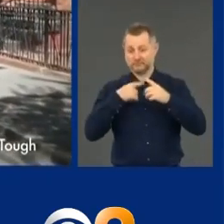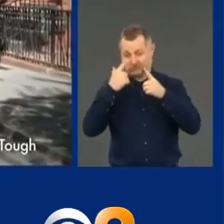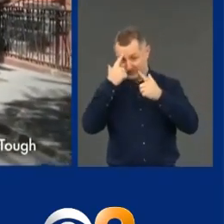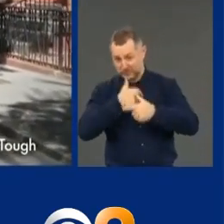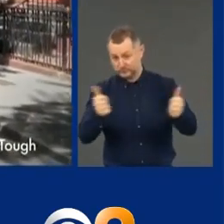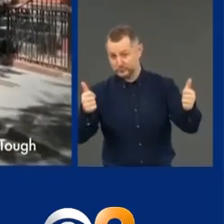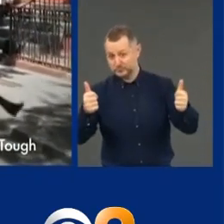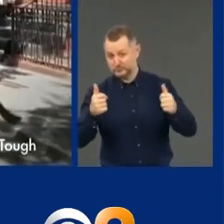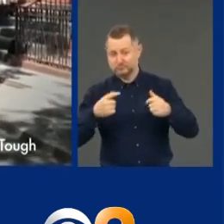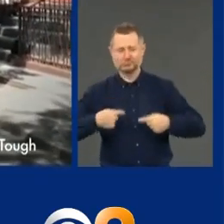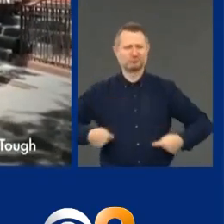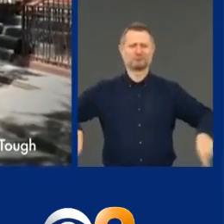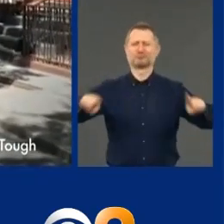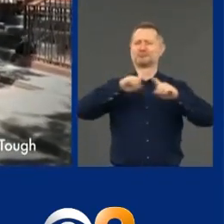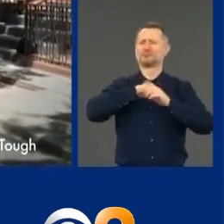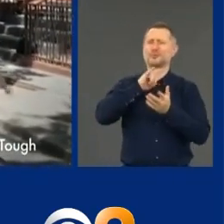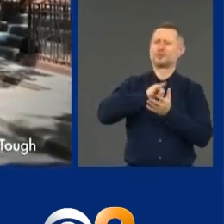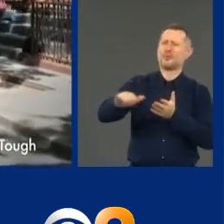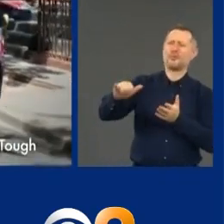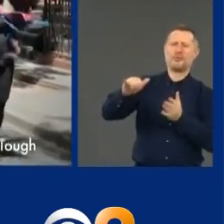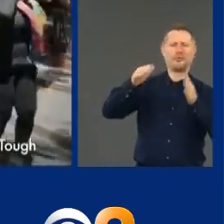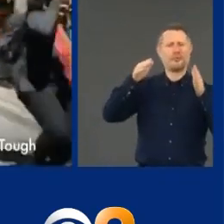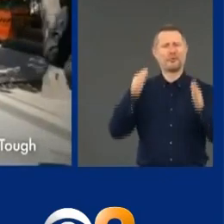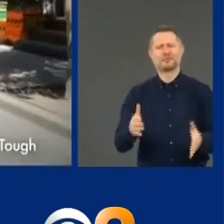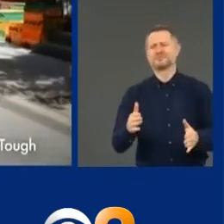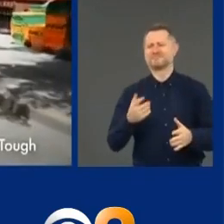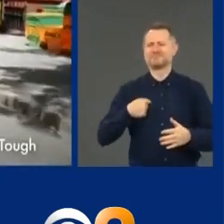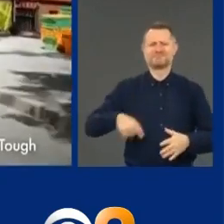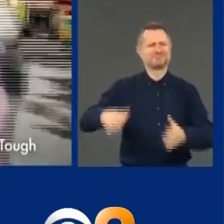us, New York,